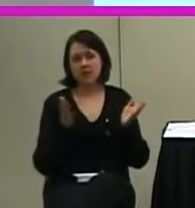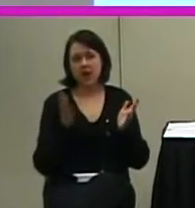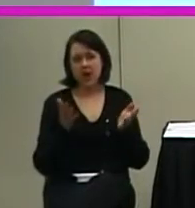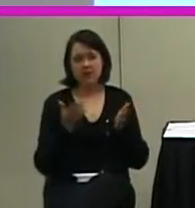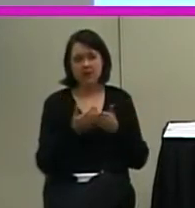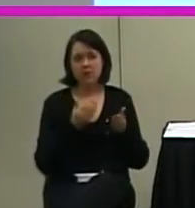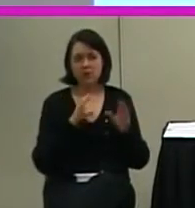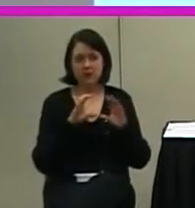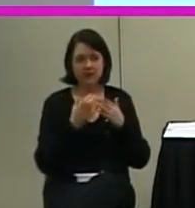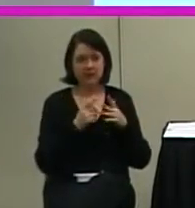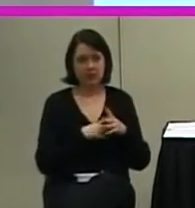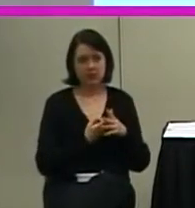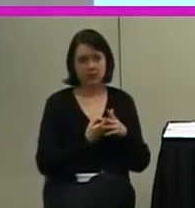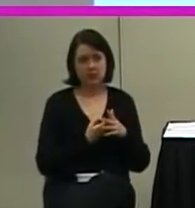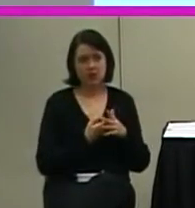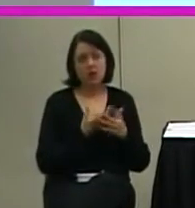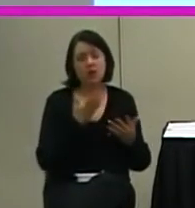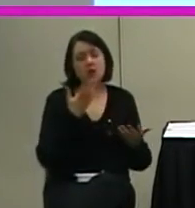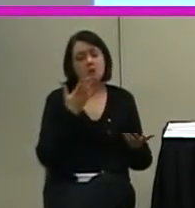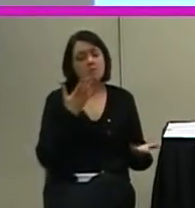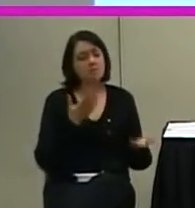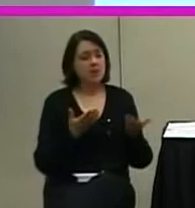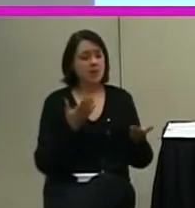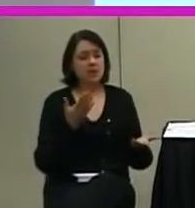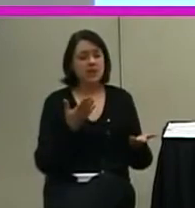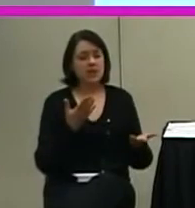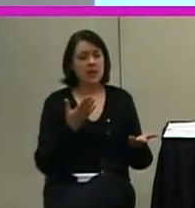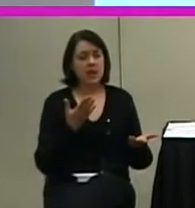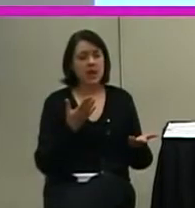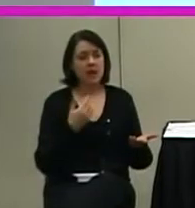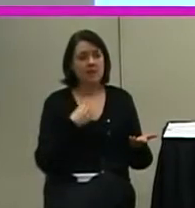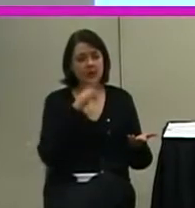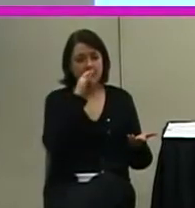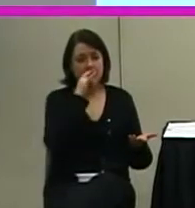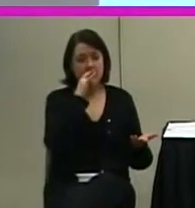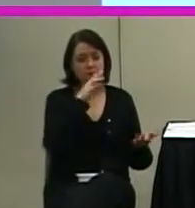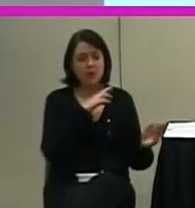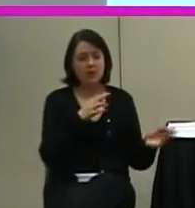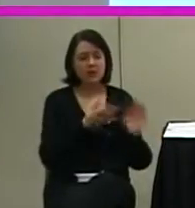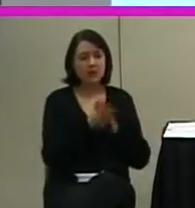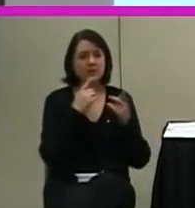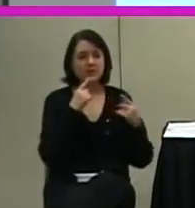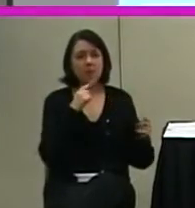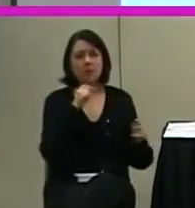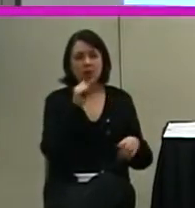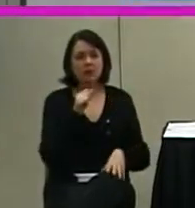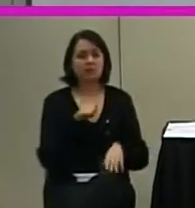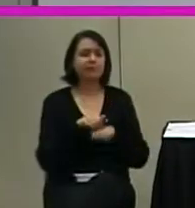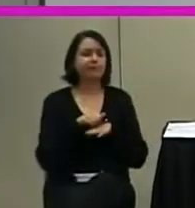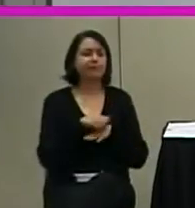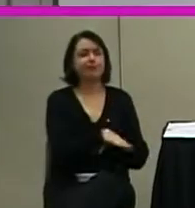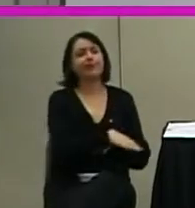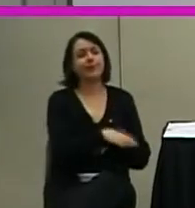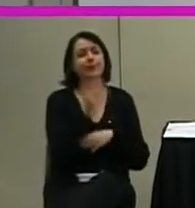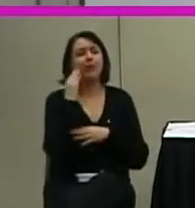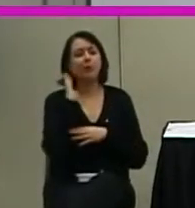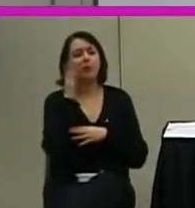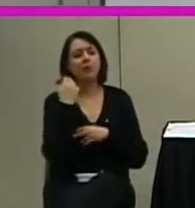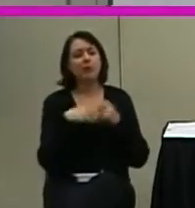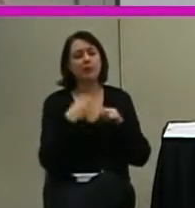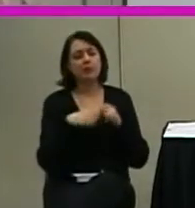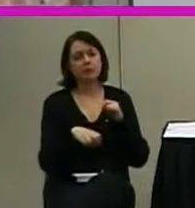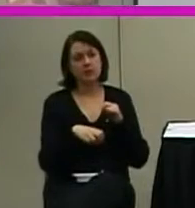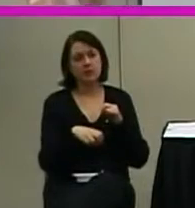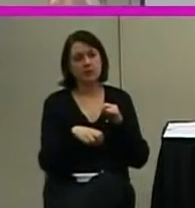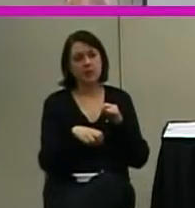them off to class. Why not get that kid ready to go out and be successful rather than ship them right out there where you know there's going to be a problem? So it